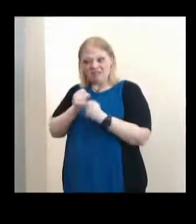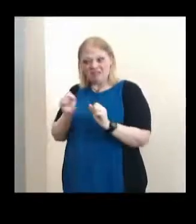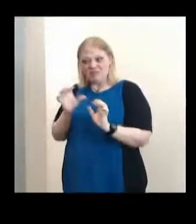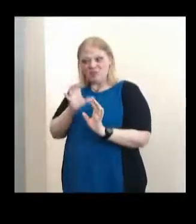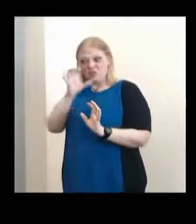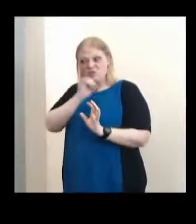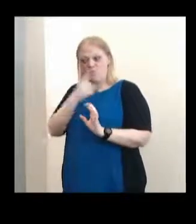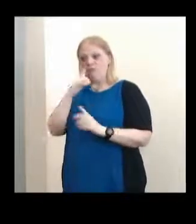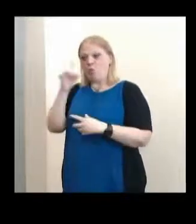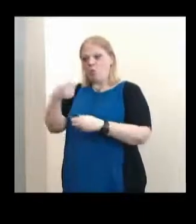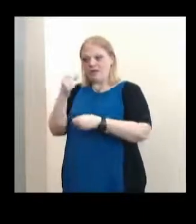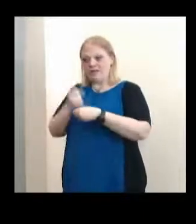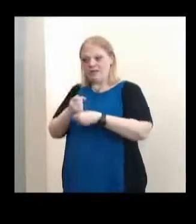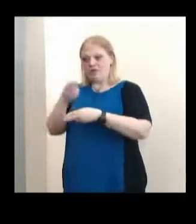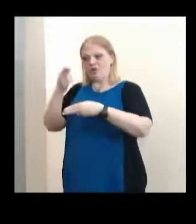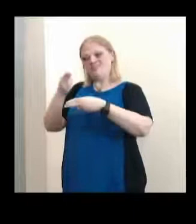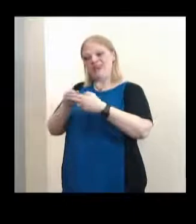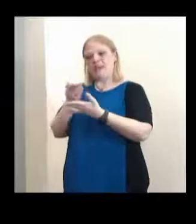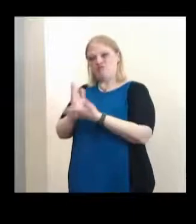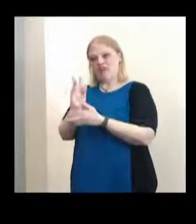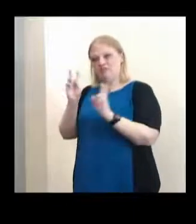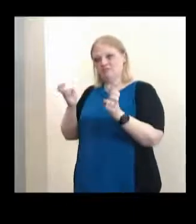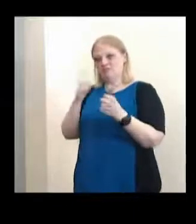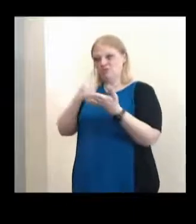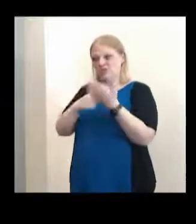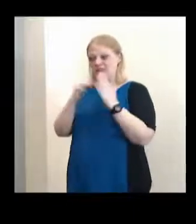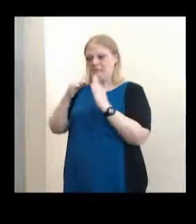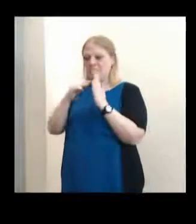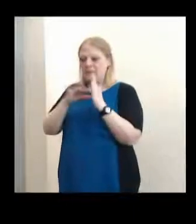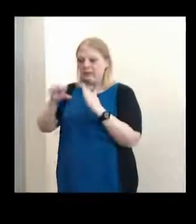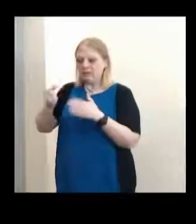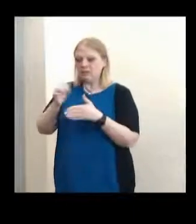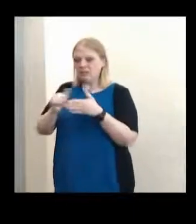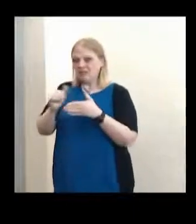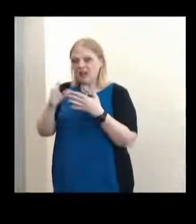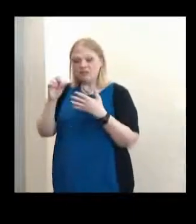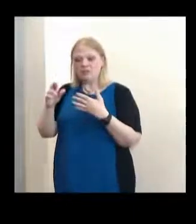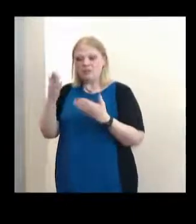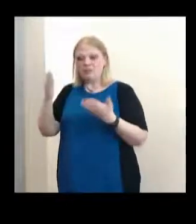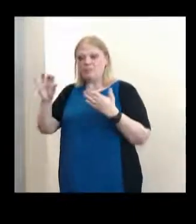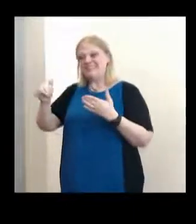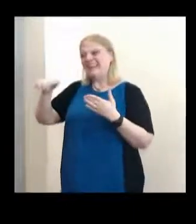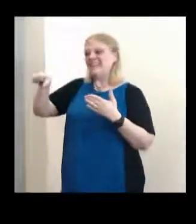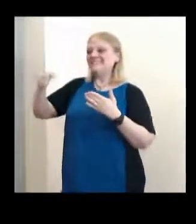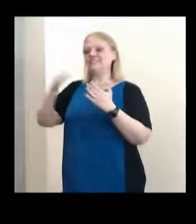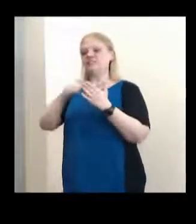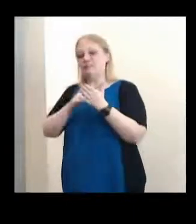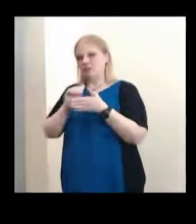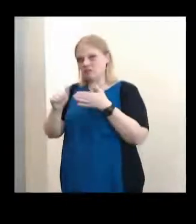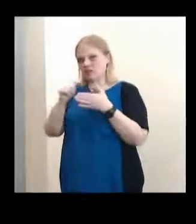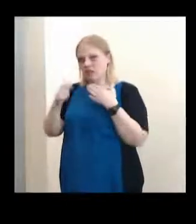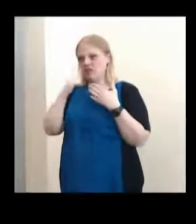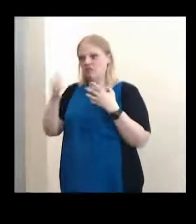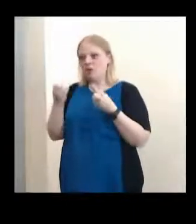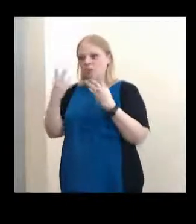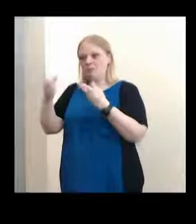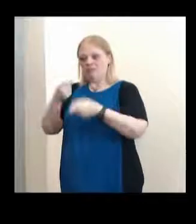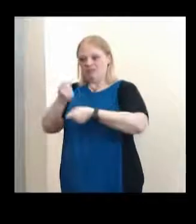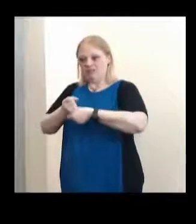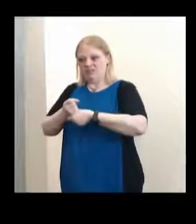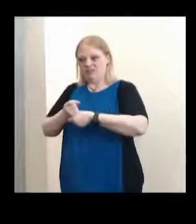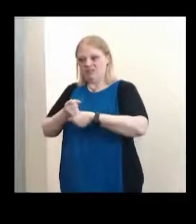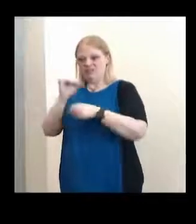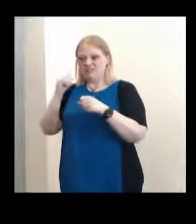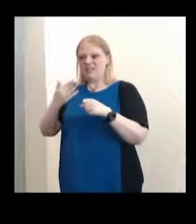for 1 year of naming rights, we're talking in the millions of dollars or maybe tens of millions for a multi-year? Is that a